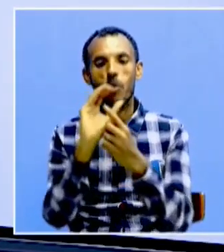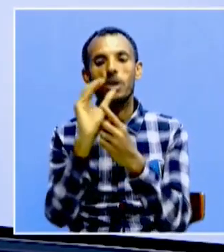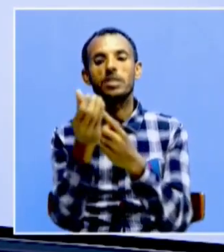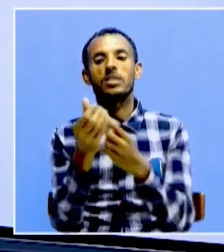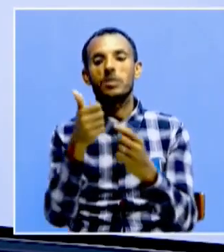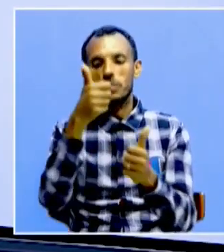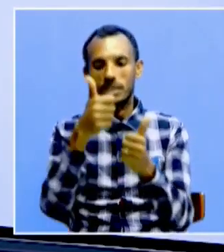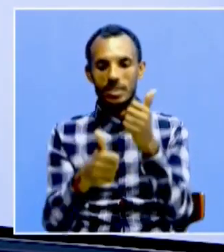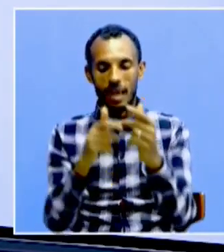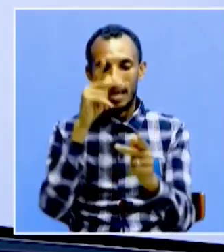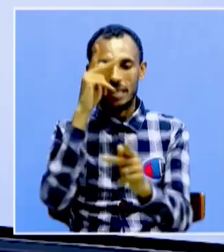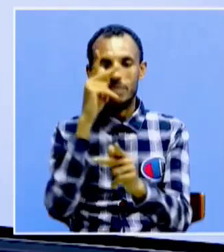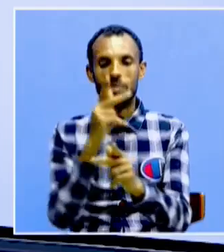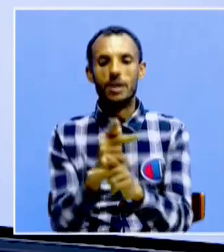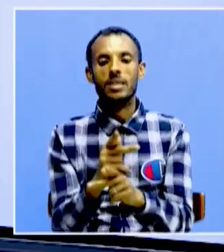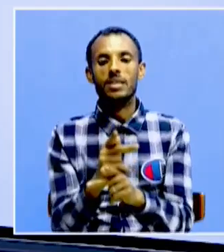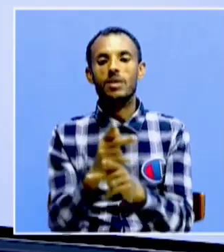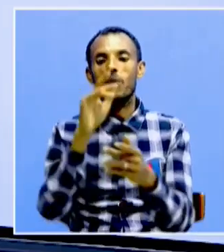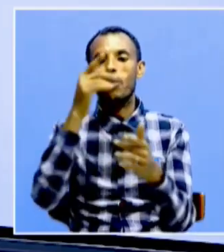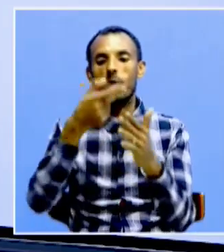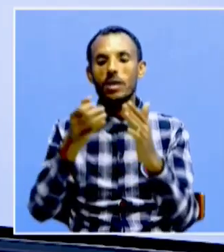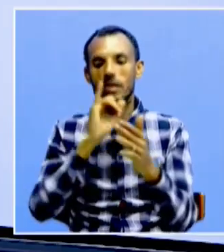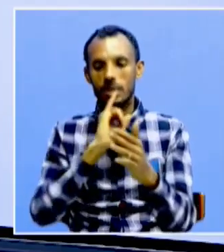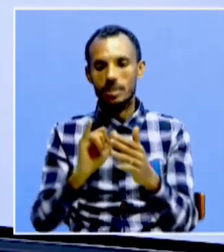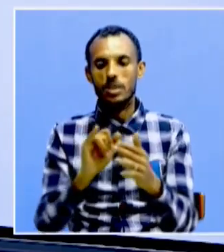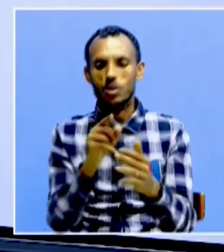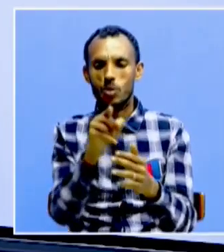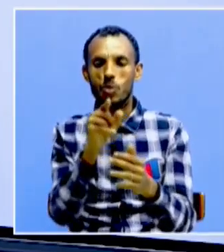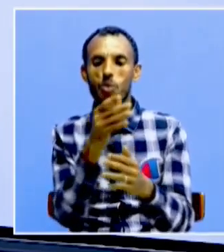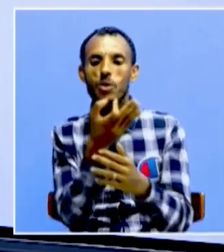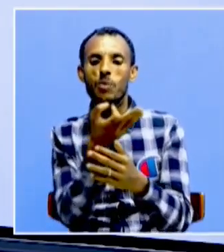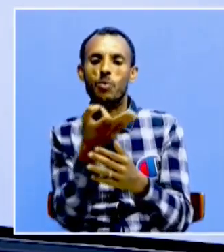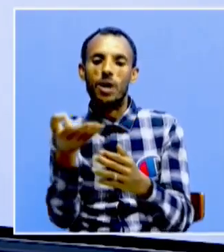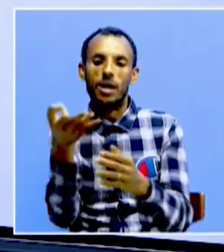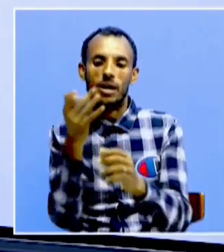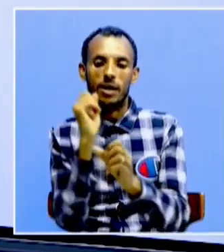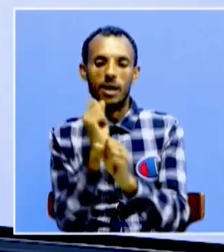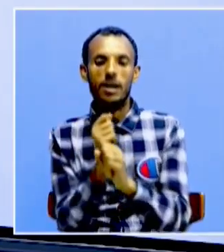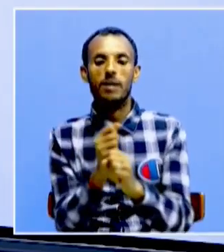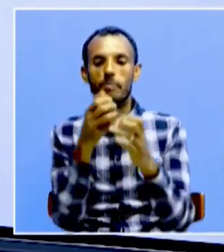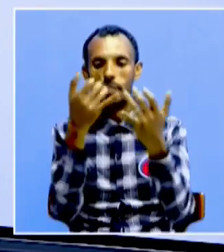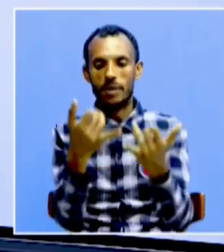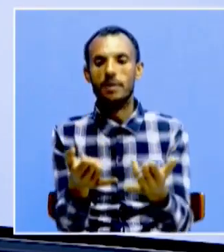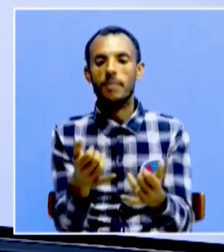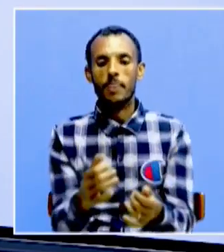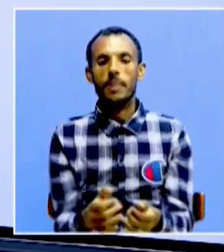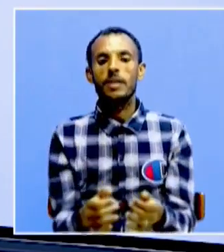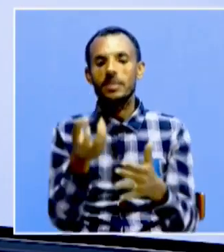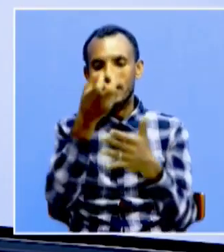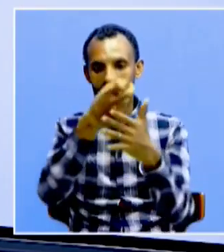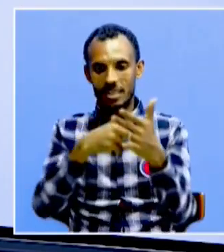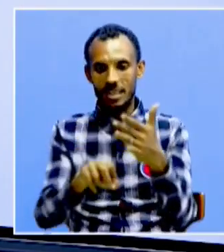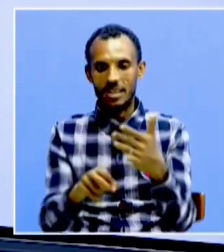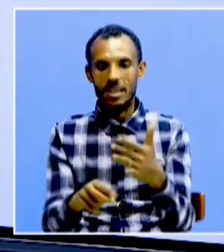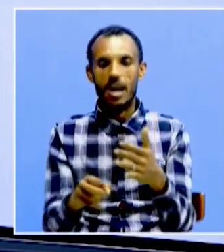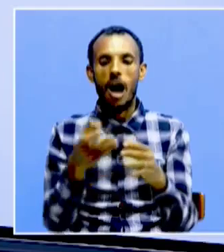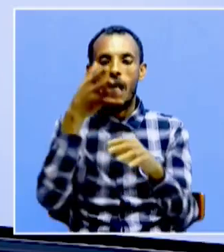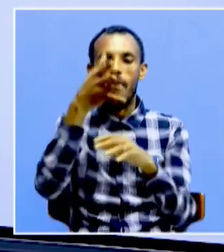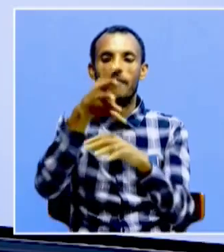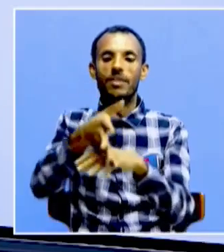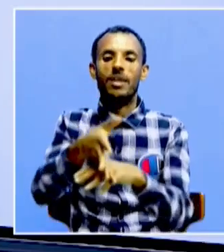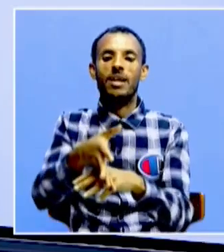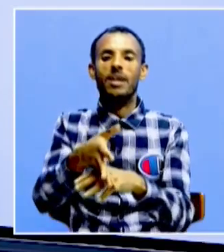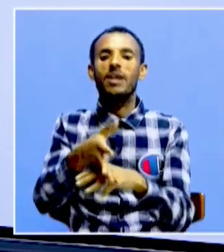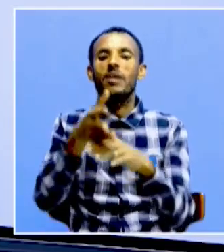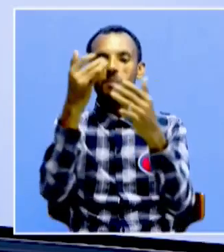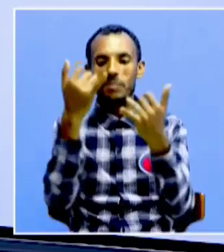which is expected. What is that? You need to work hard. When? At present. The result? After present, which